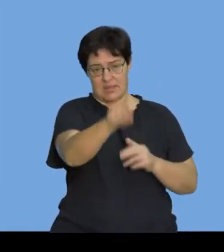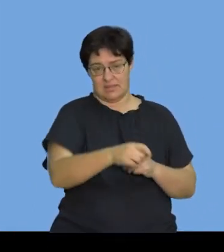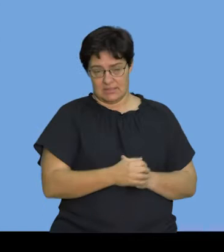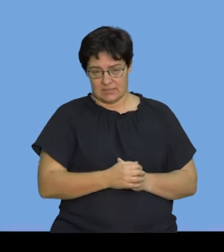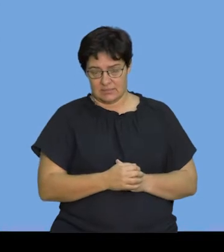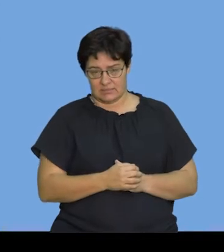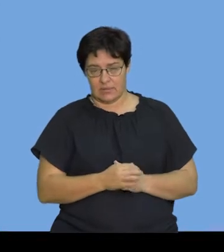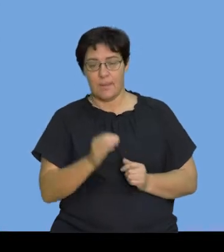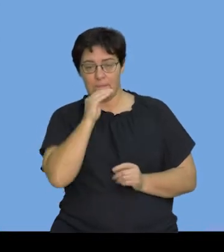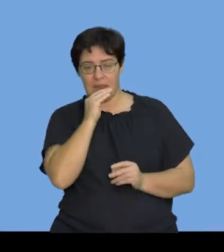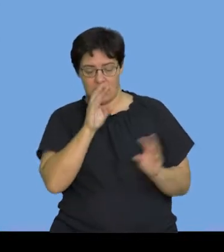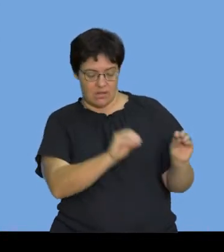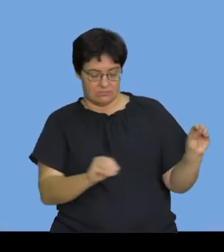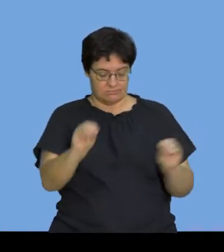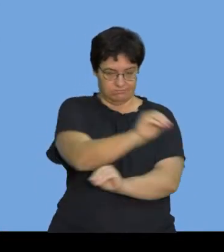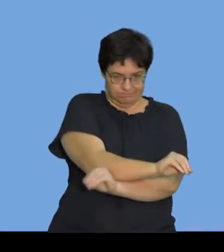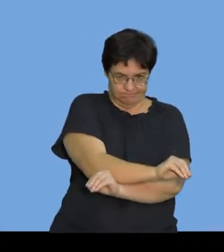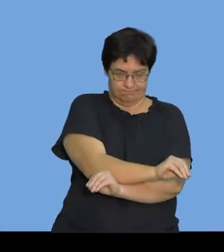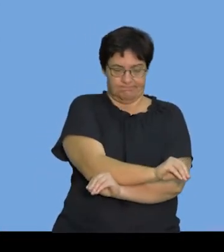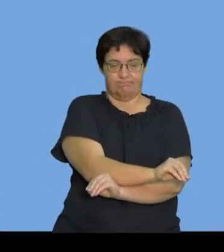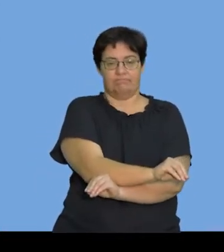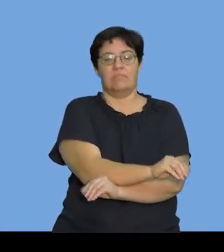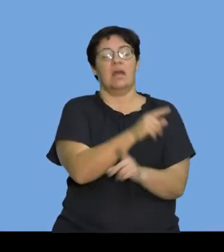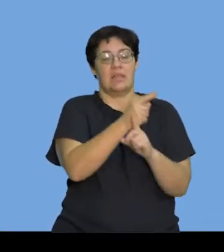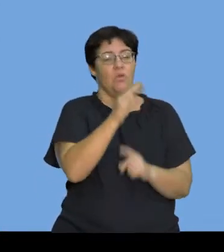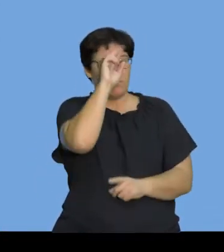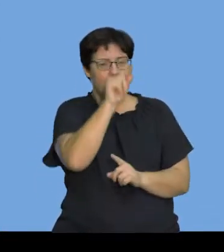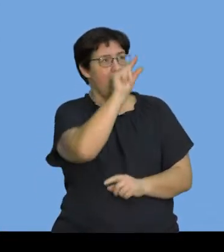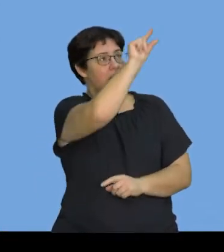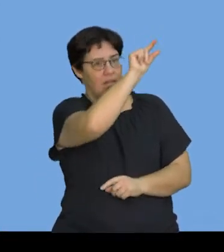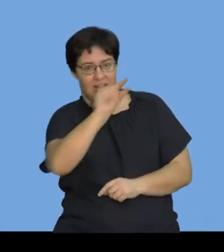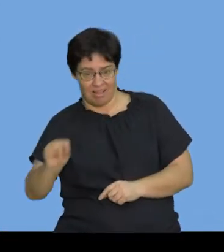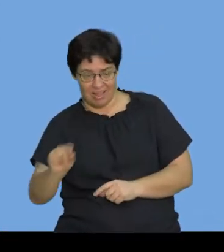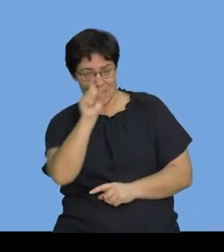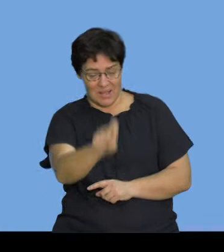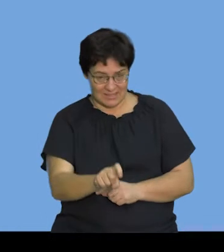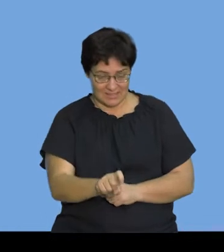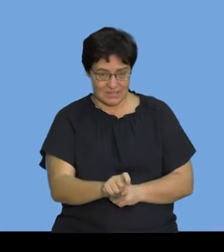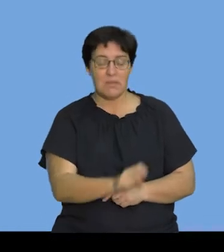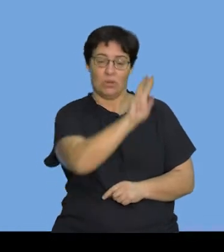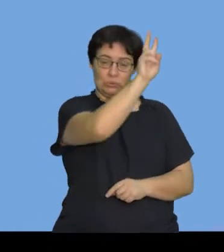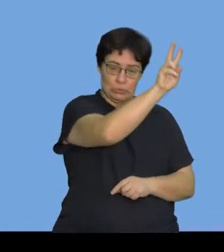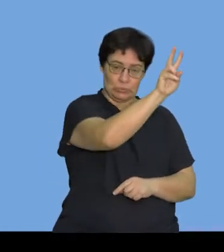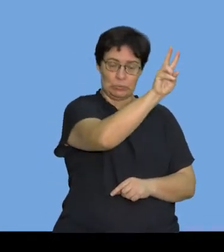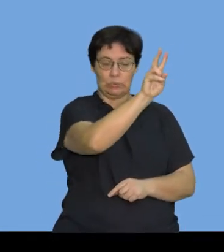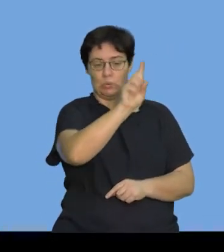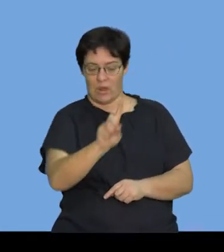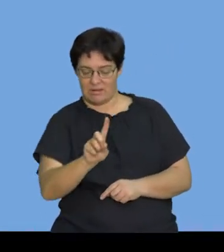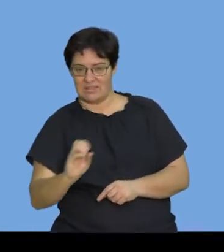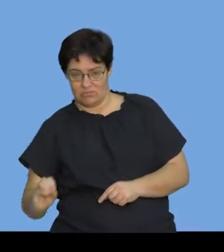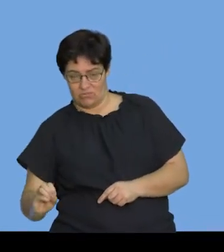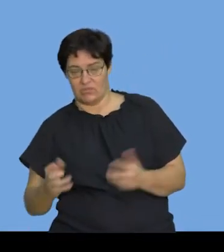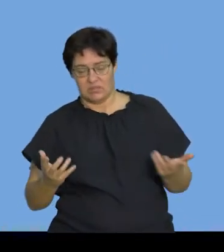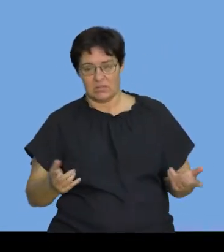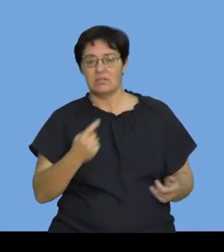the very first term that starts, and then the rest of the terms will then continue. So the correct order